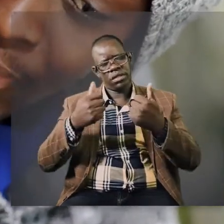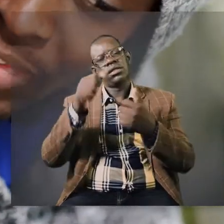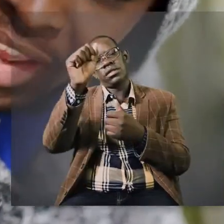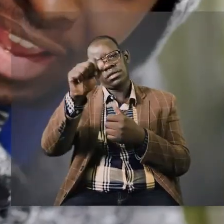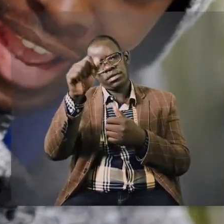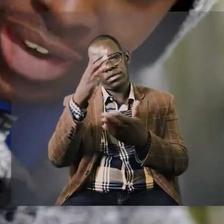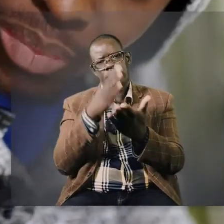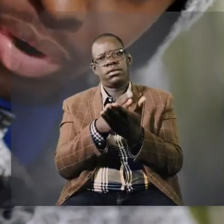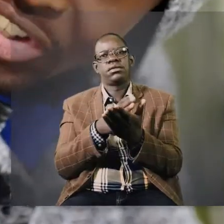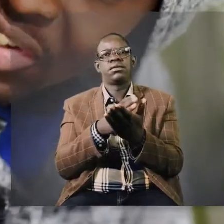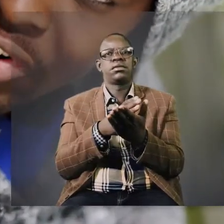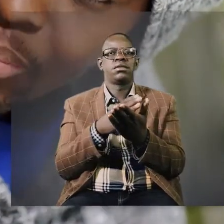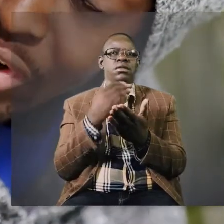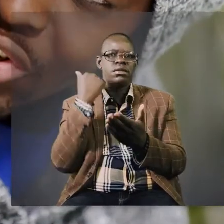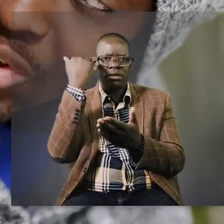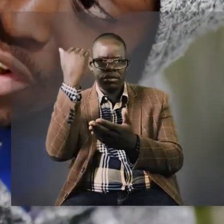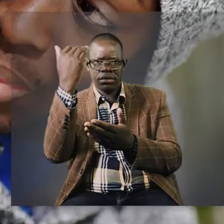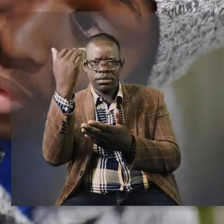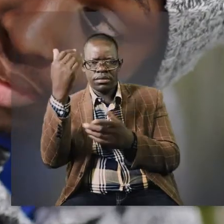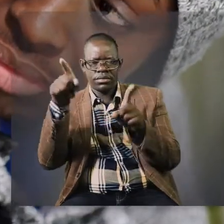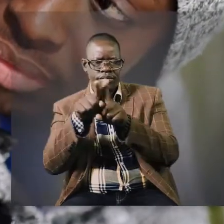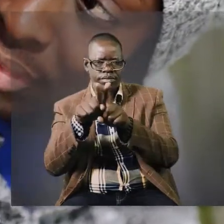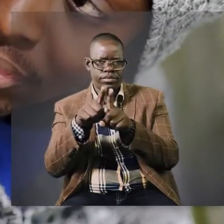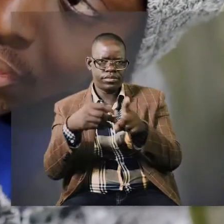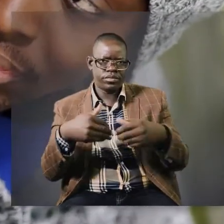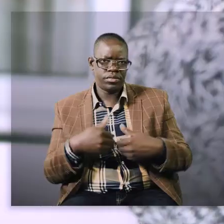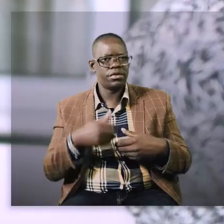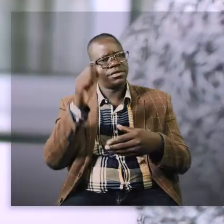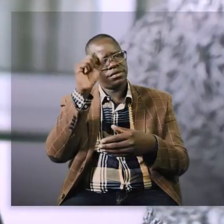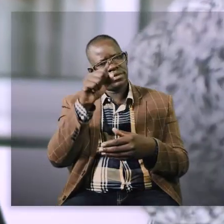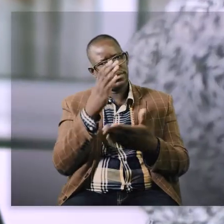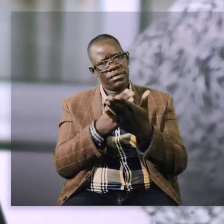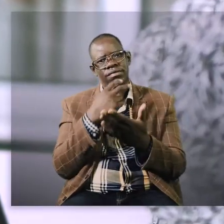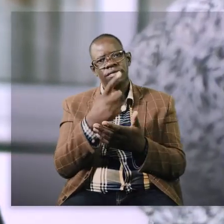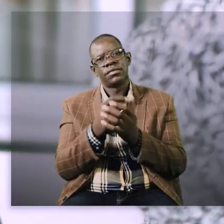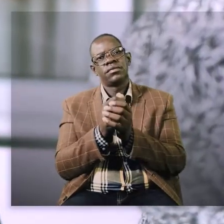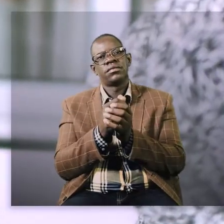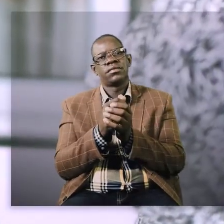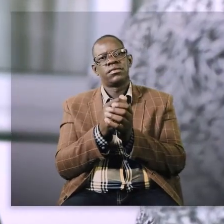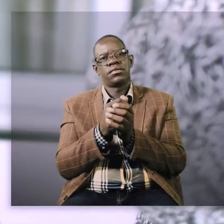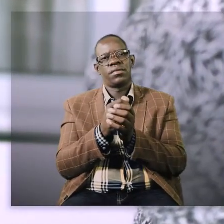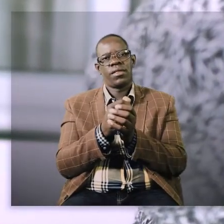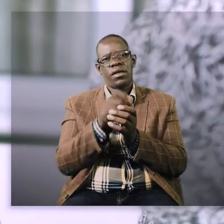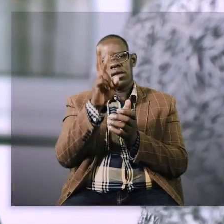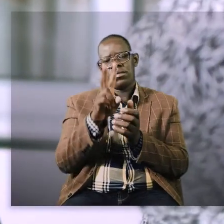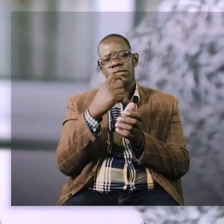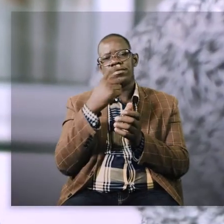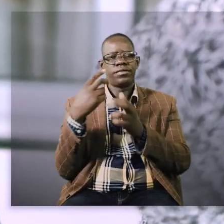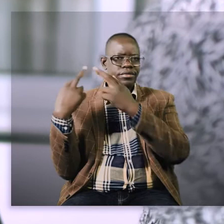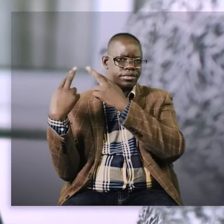worry. And poverty is very important to stress as well. Really? I see. So people realize